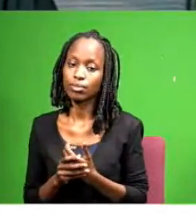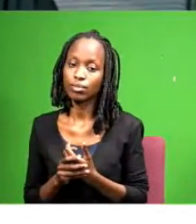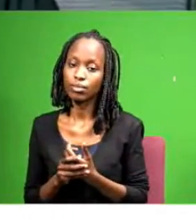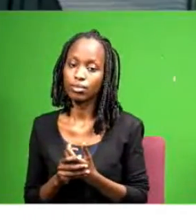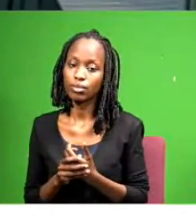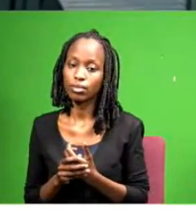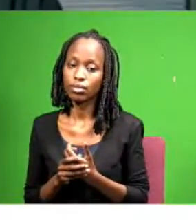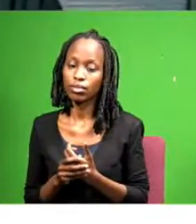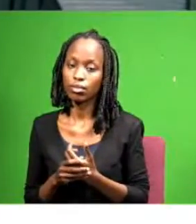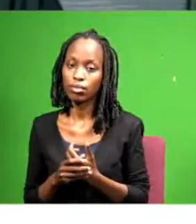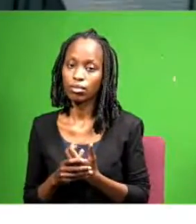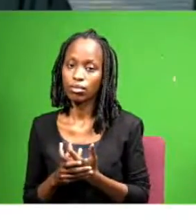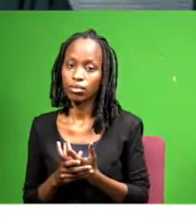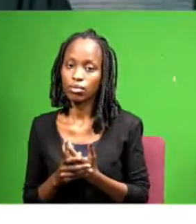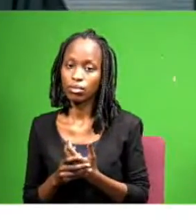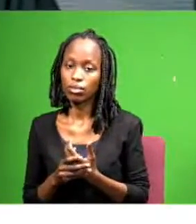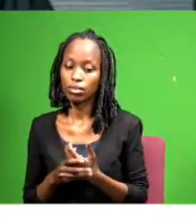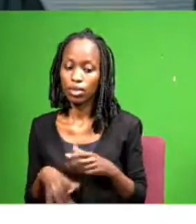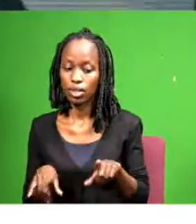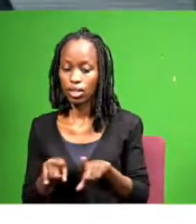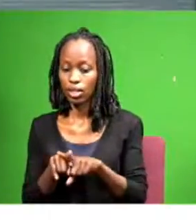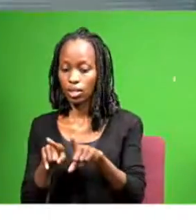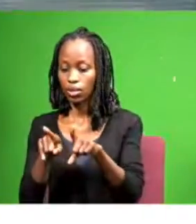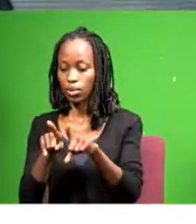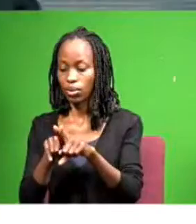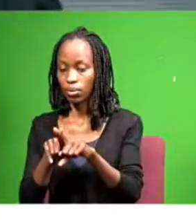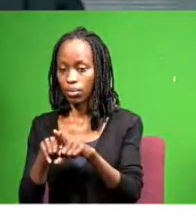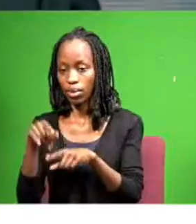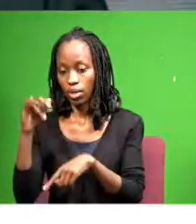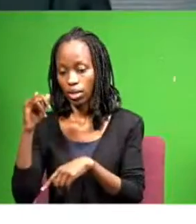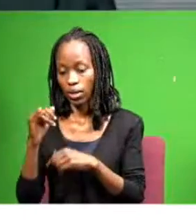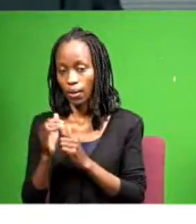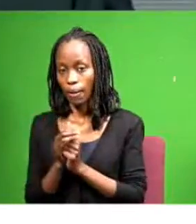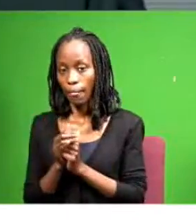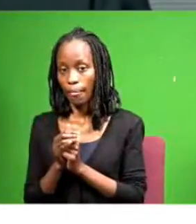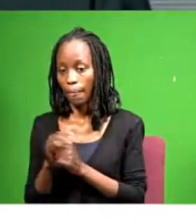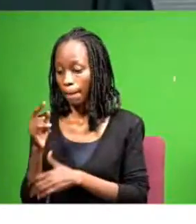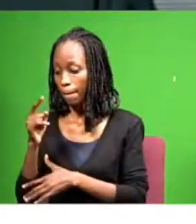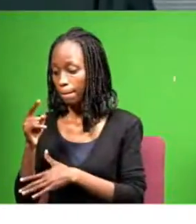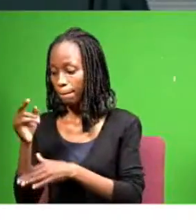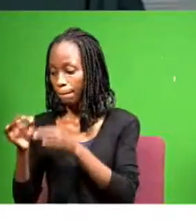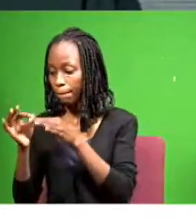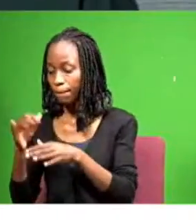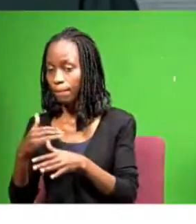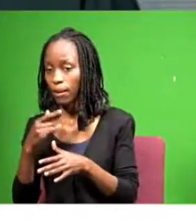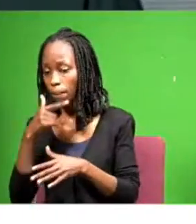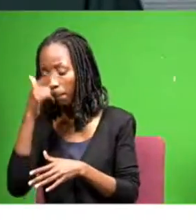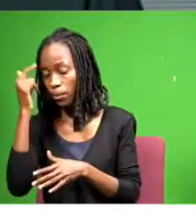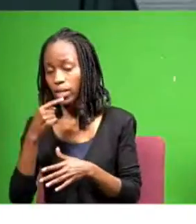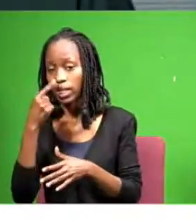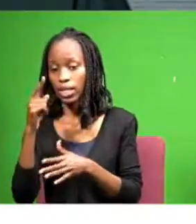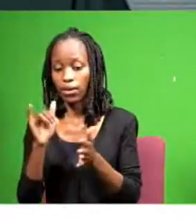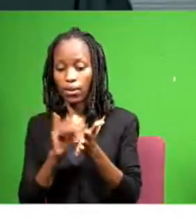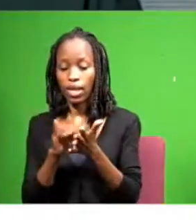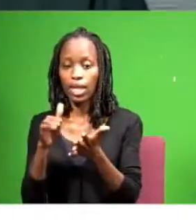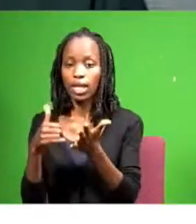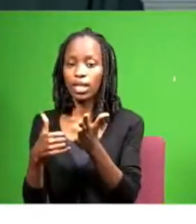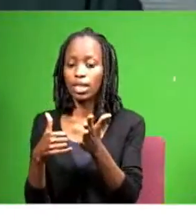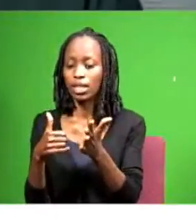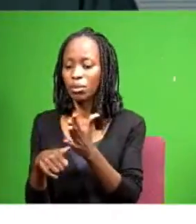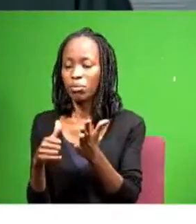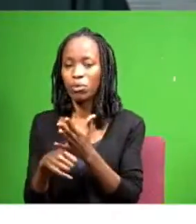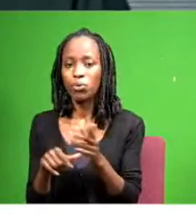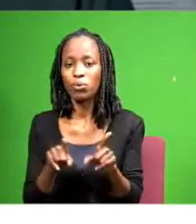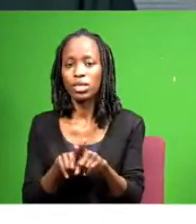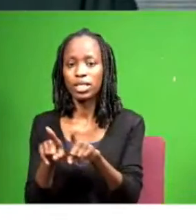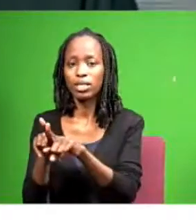And the approach I take is because of what I have already mentioned, that the issues were common,